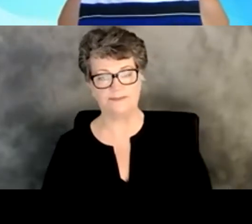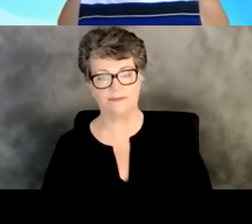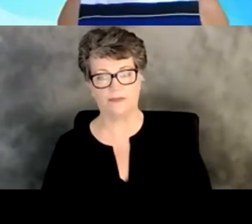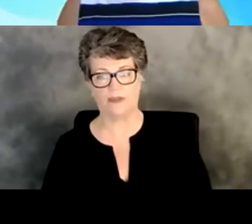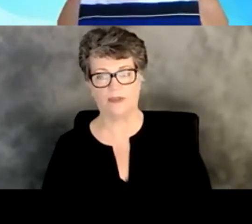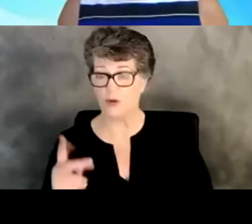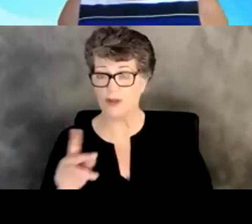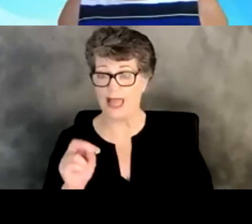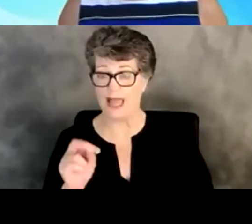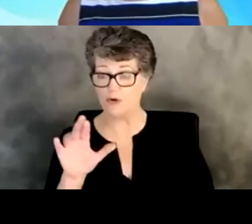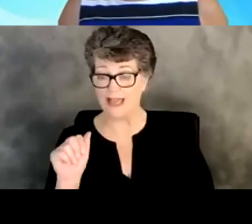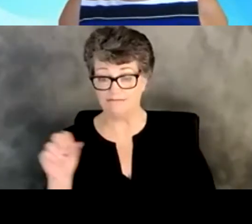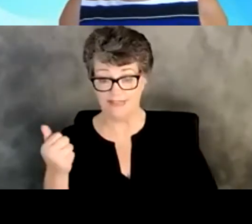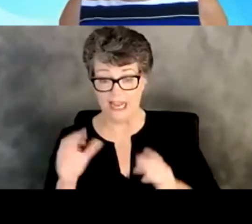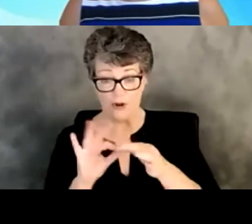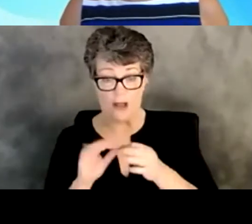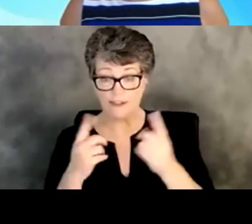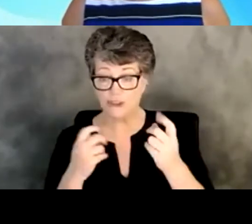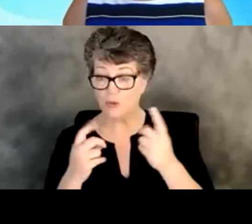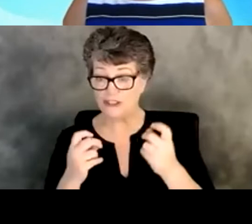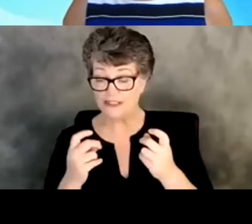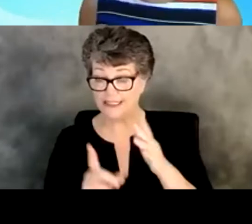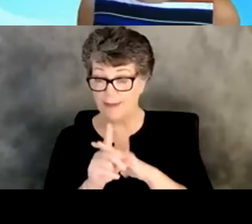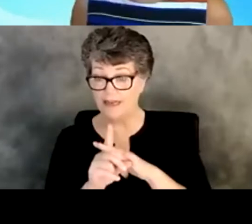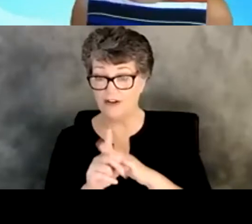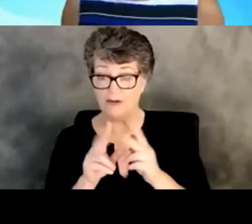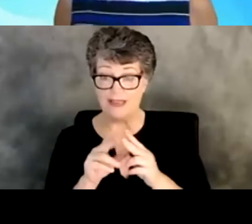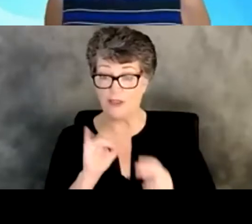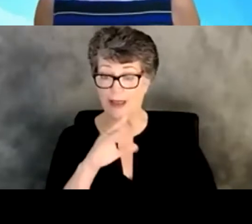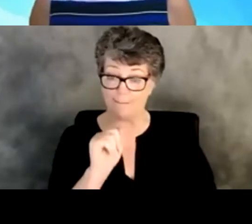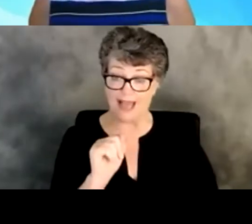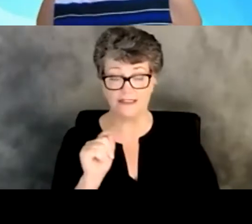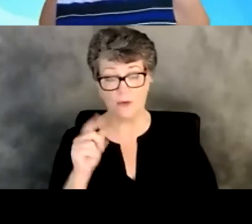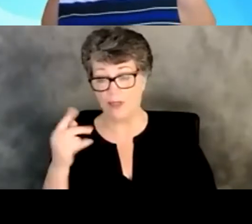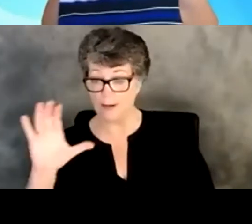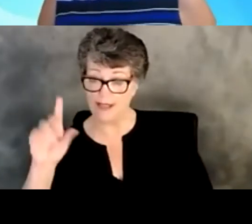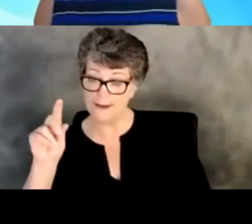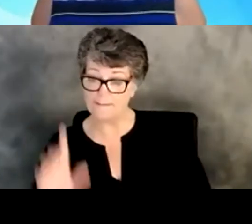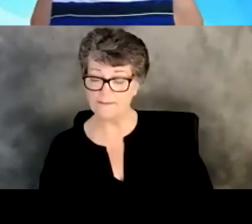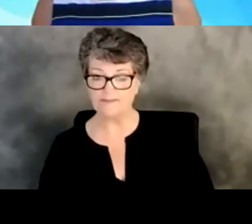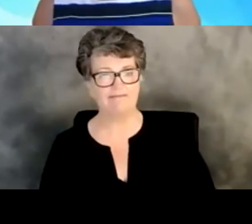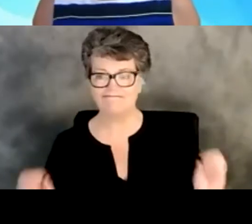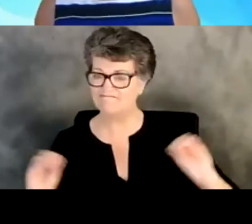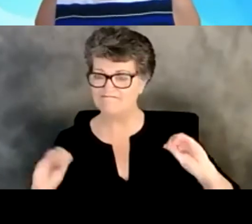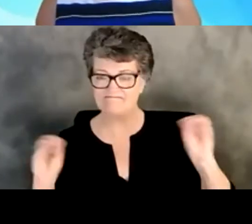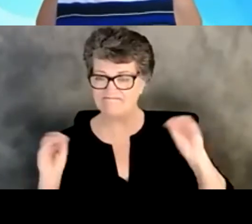Okay, Maria, are we seeing any other comments or questions come in from either Impact or the public? We are not.